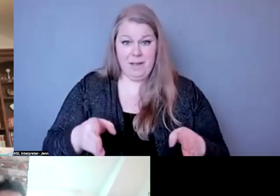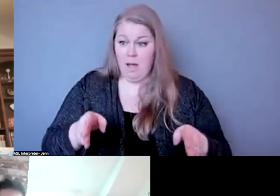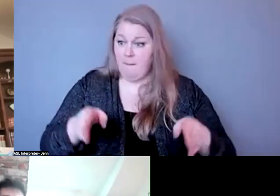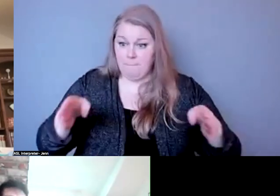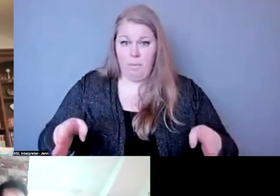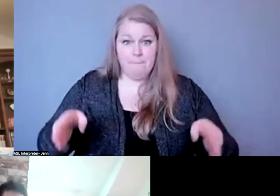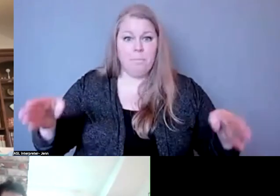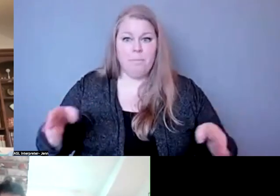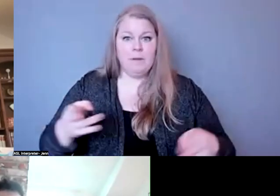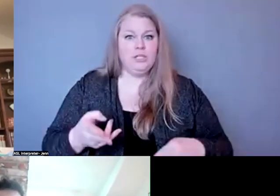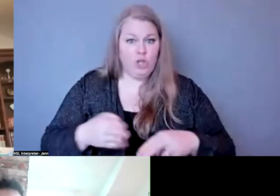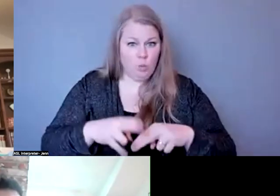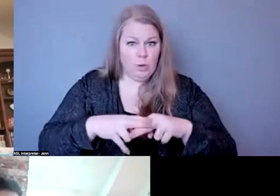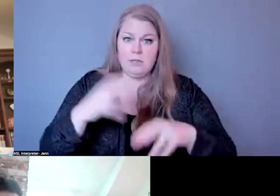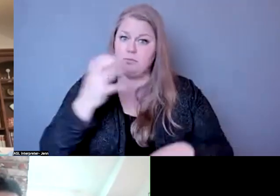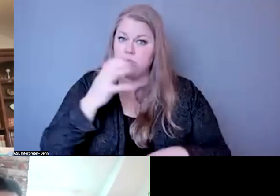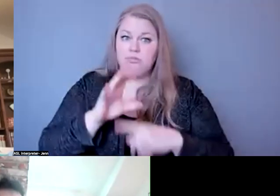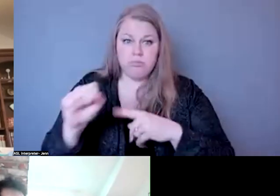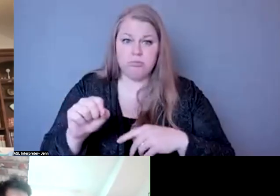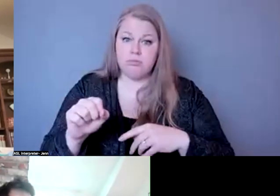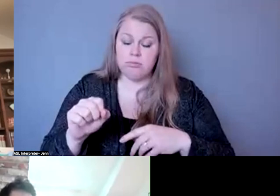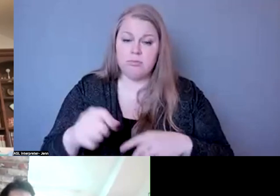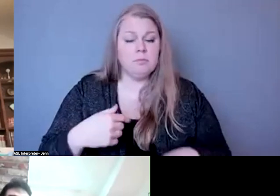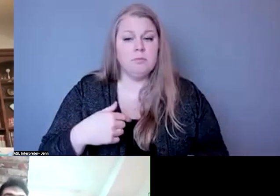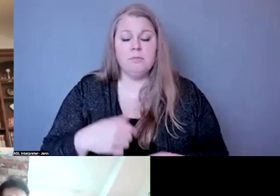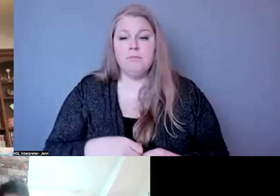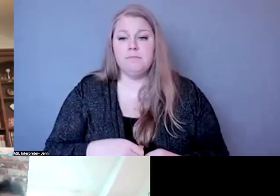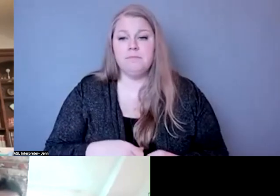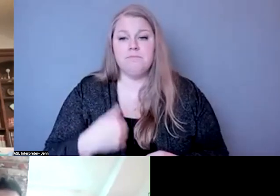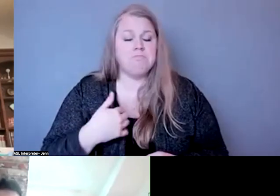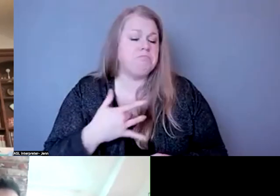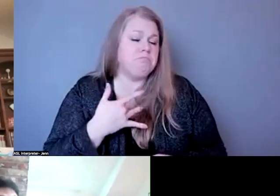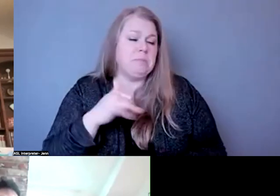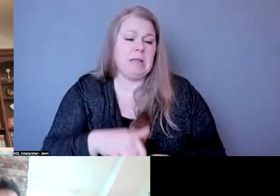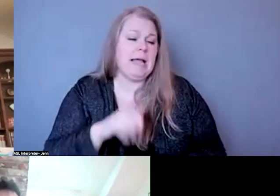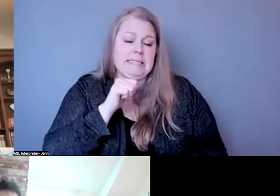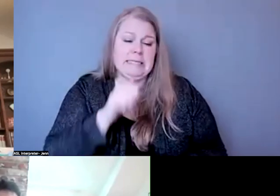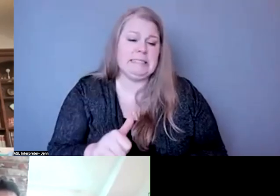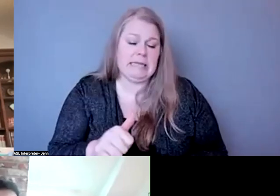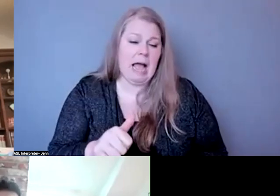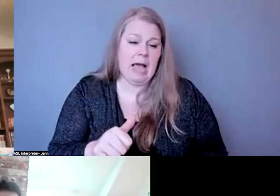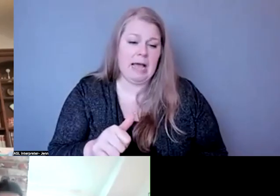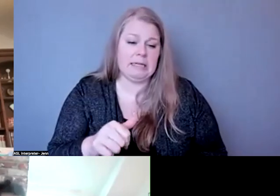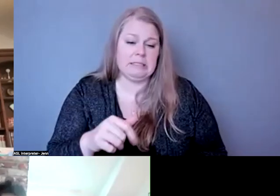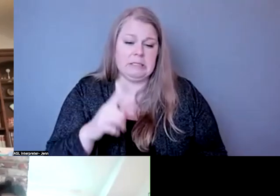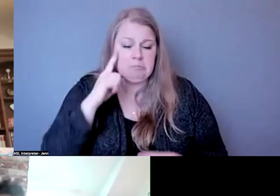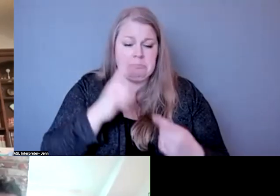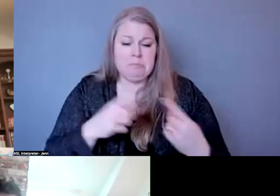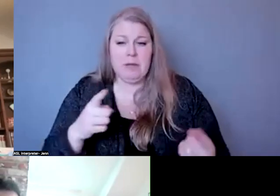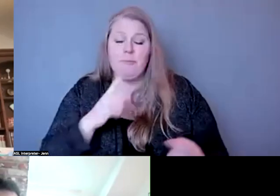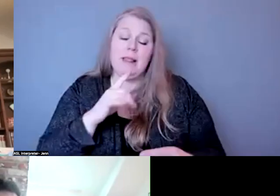it is increasing at an exponential rate. I don't feel these are controversial statements to make. So simultaneously true